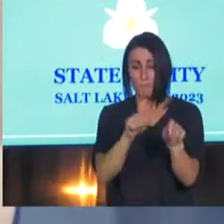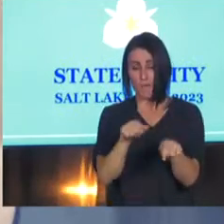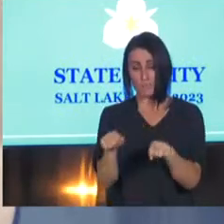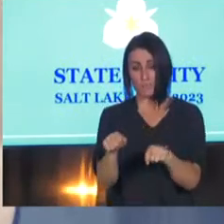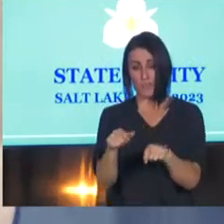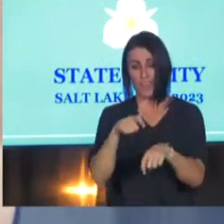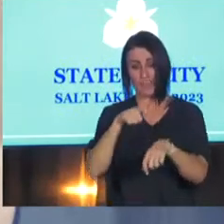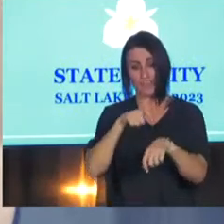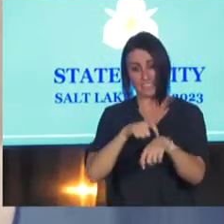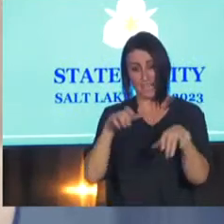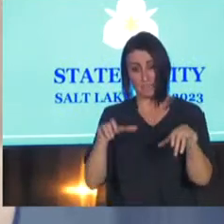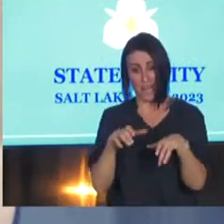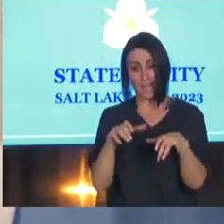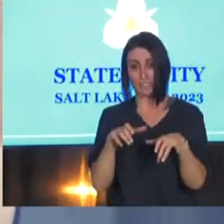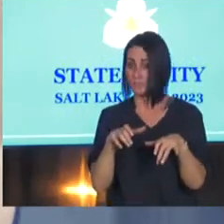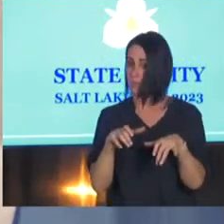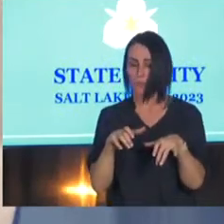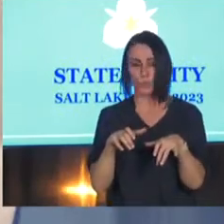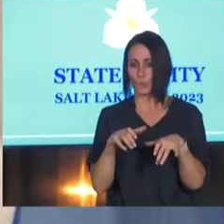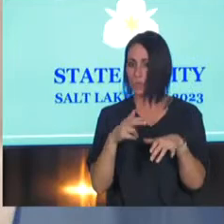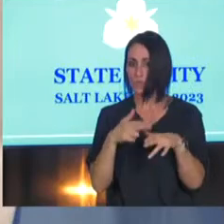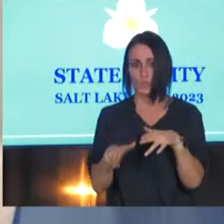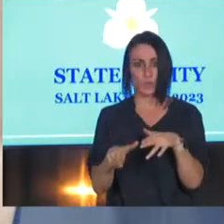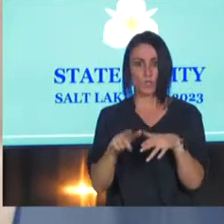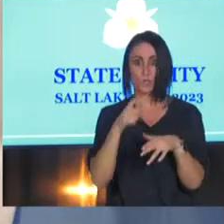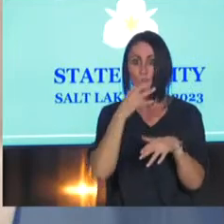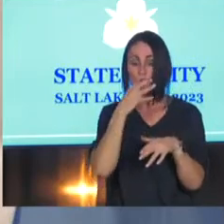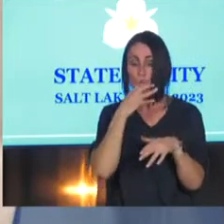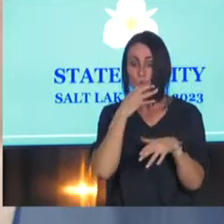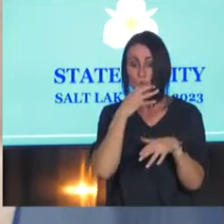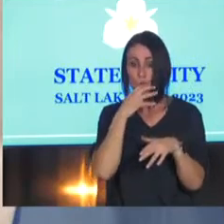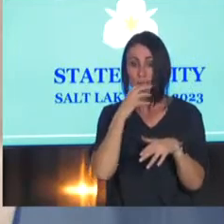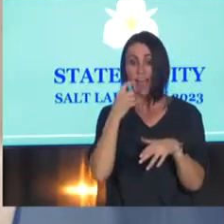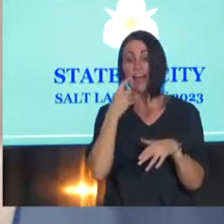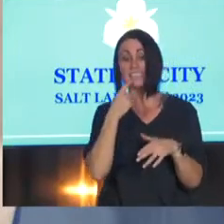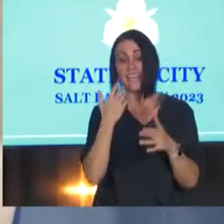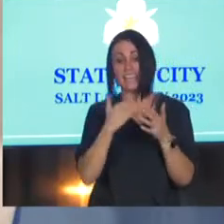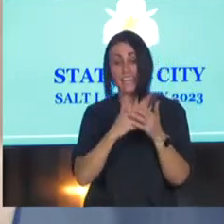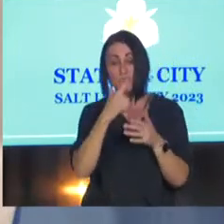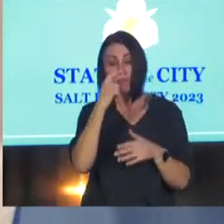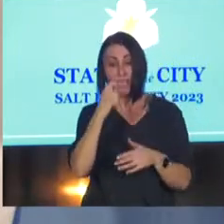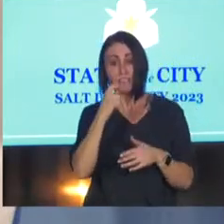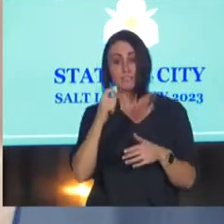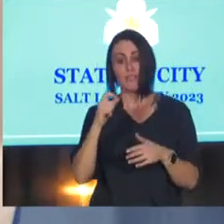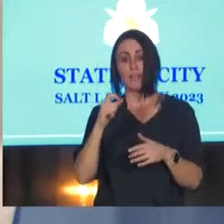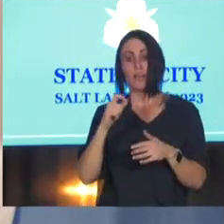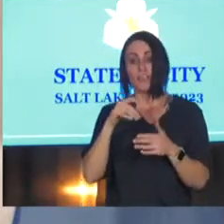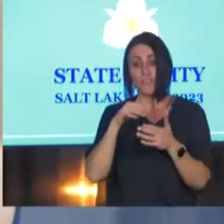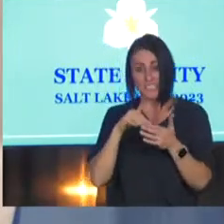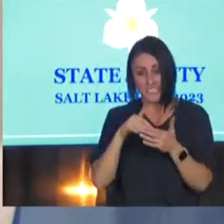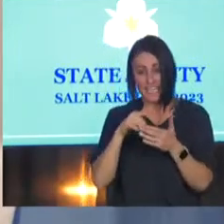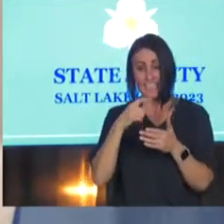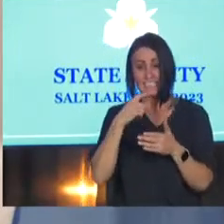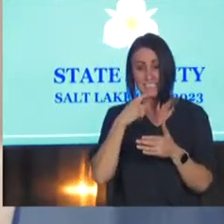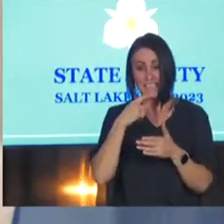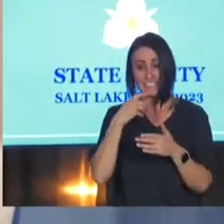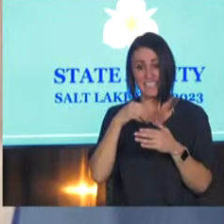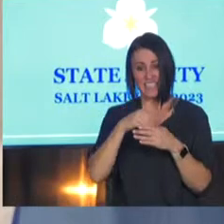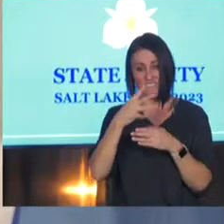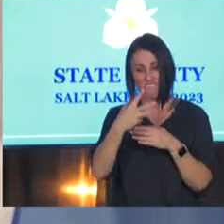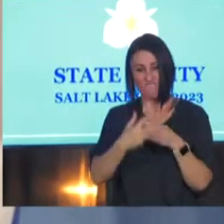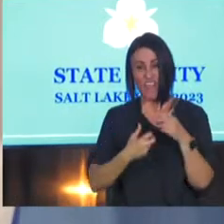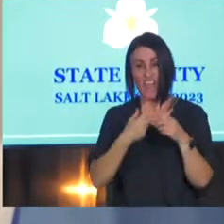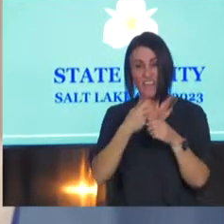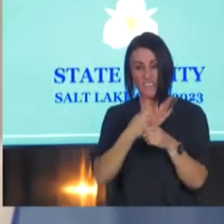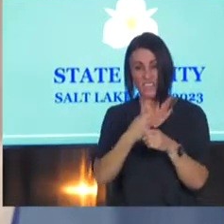to act is much, much shorter. I'll say it again because according to this study, in just 5 years,